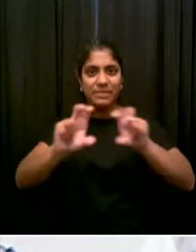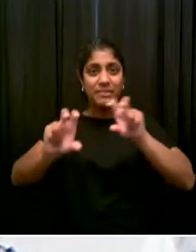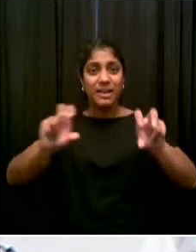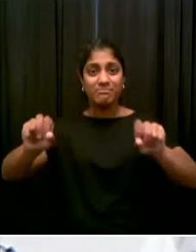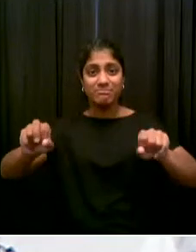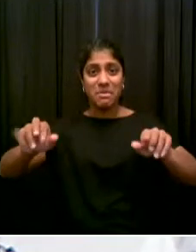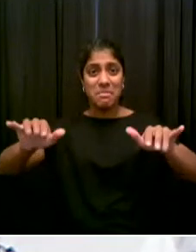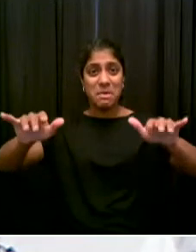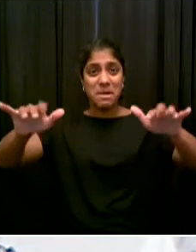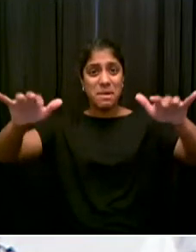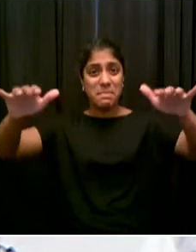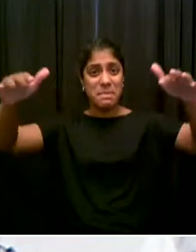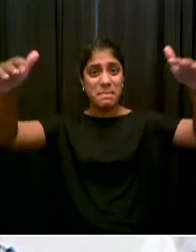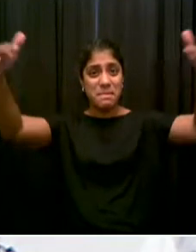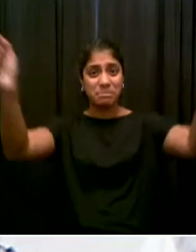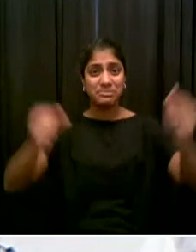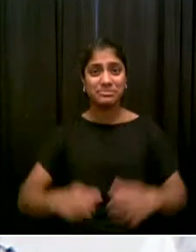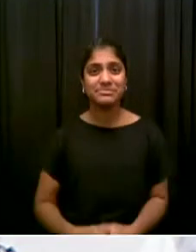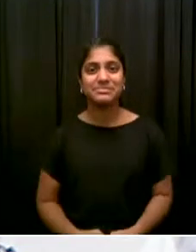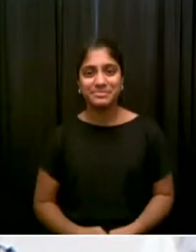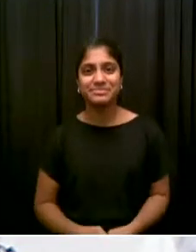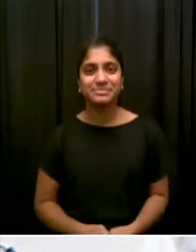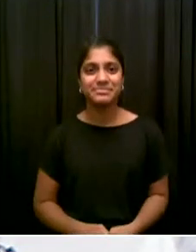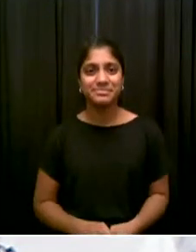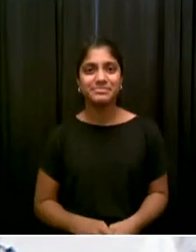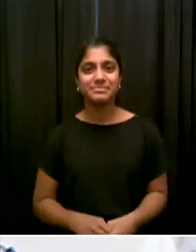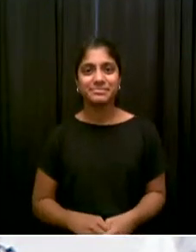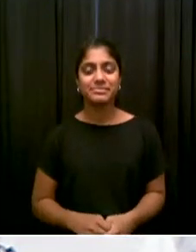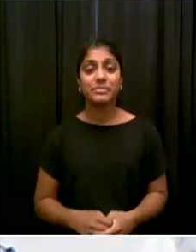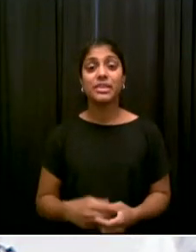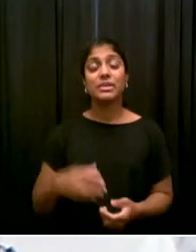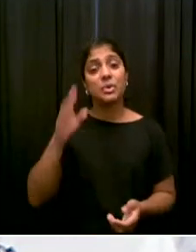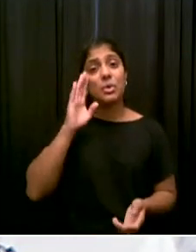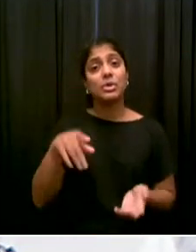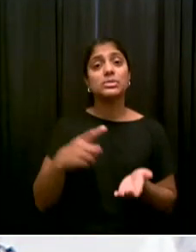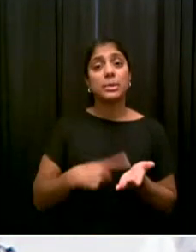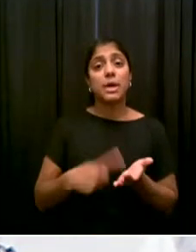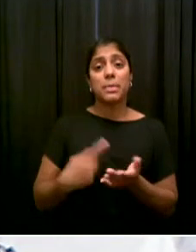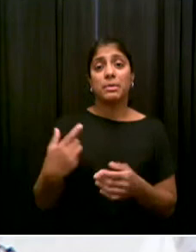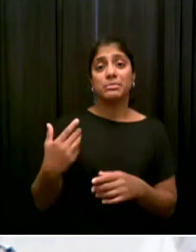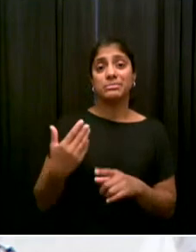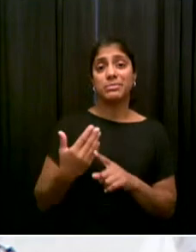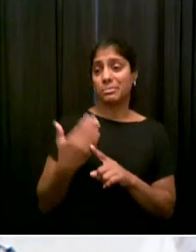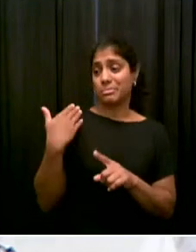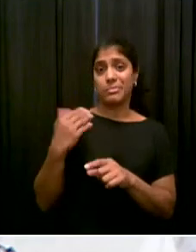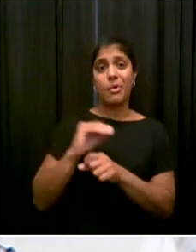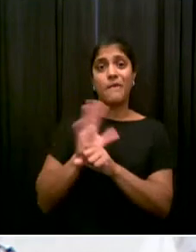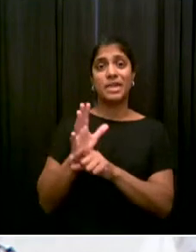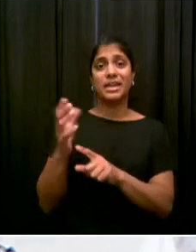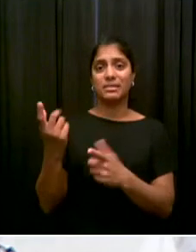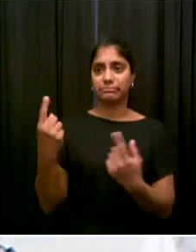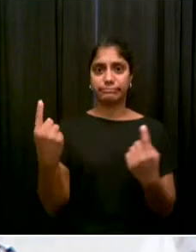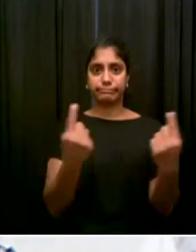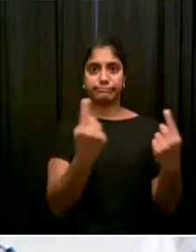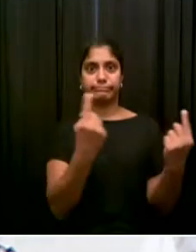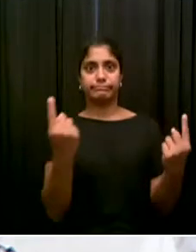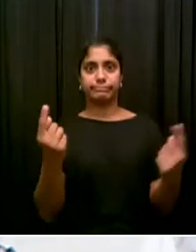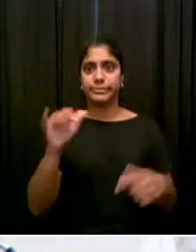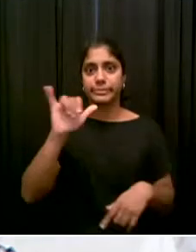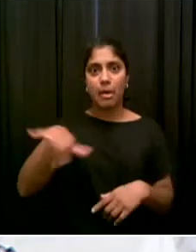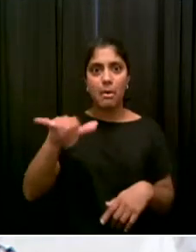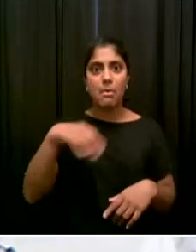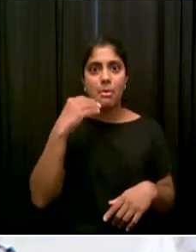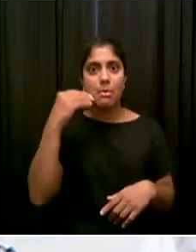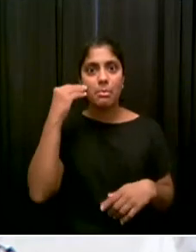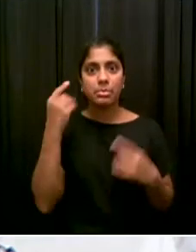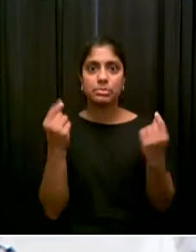taking kids out and even working with them in that real tough time that they had with schools shut down and things of that nature, but that's the